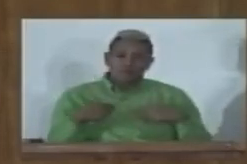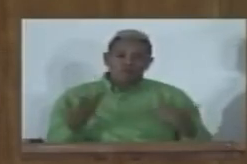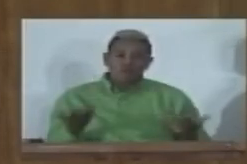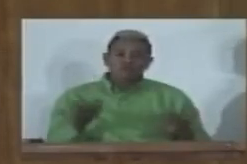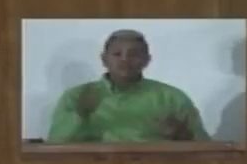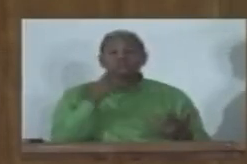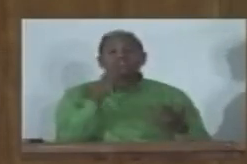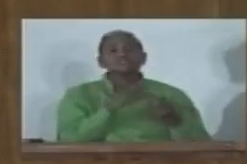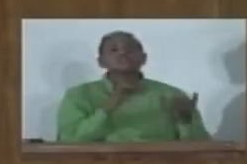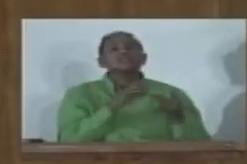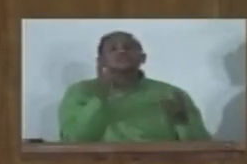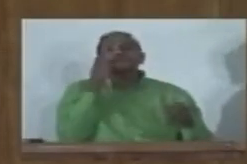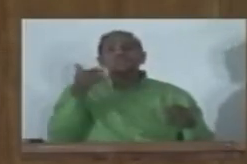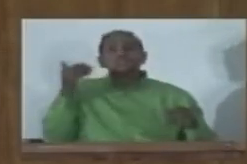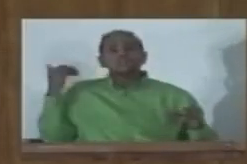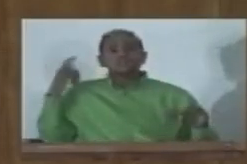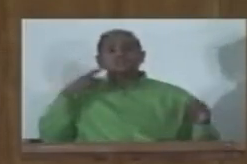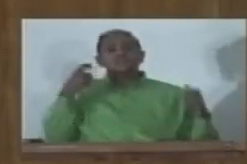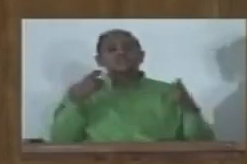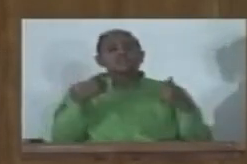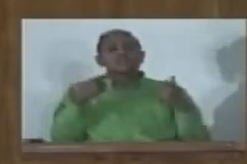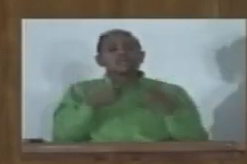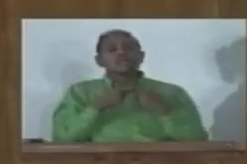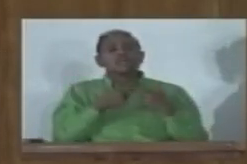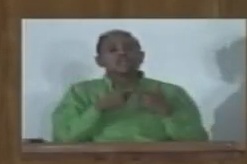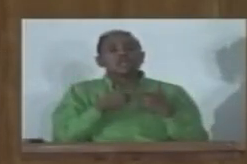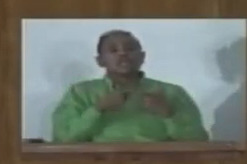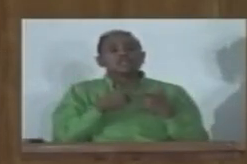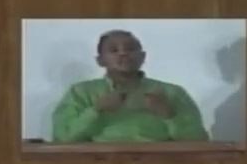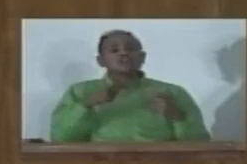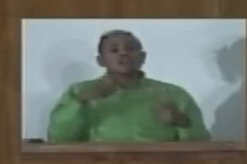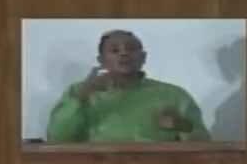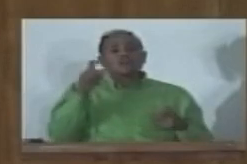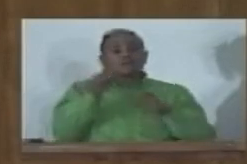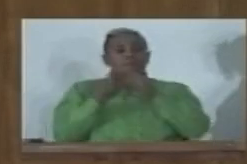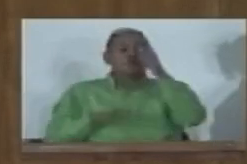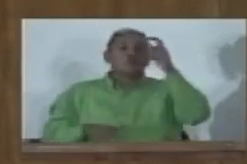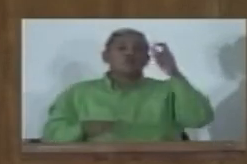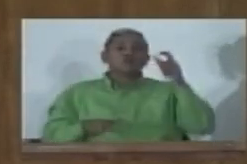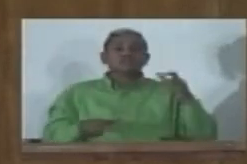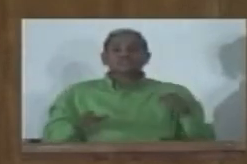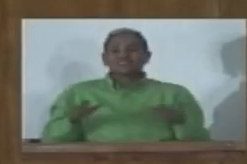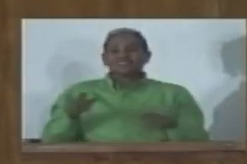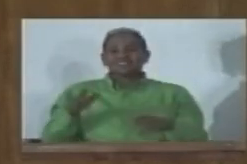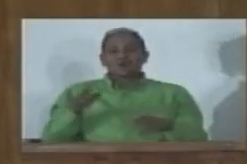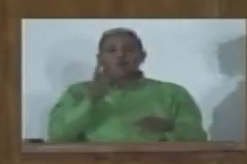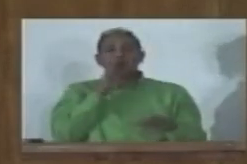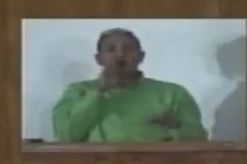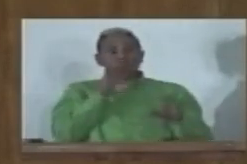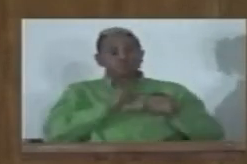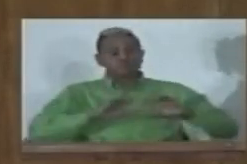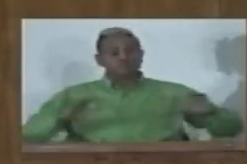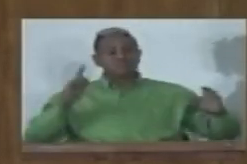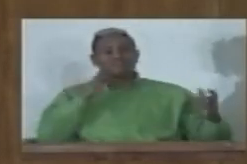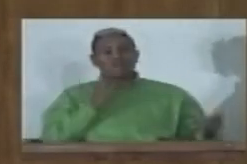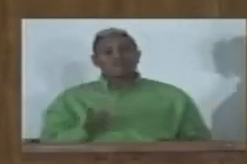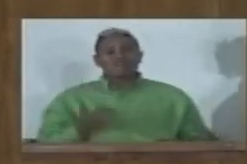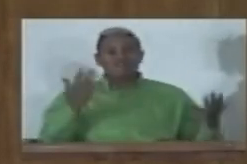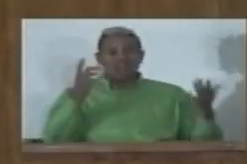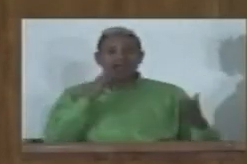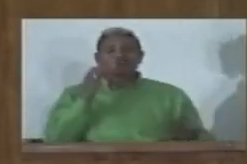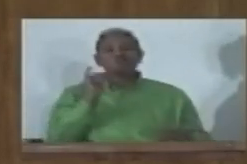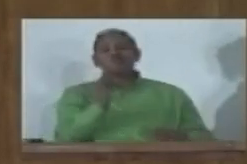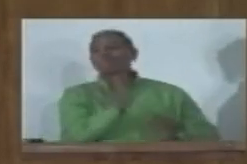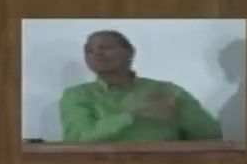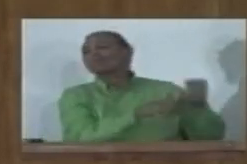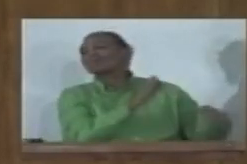it earlier, Mr. President, is electrical posts, fire hydrants, and debris that are on the public sidewalks